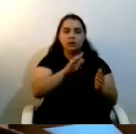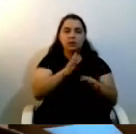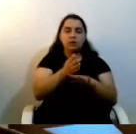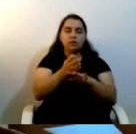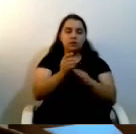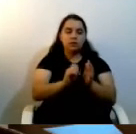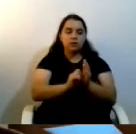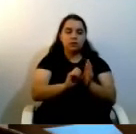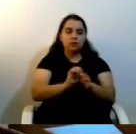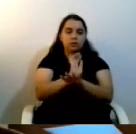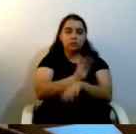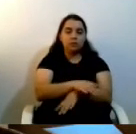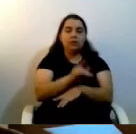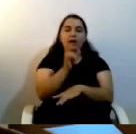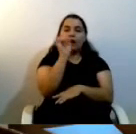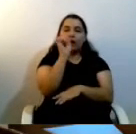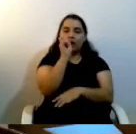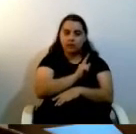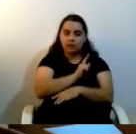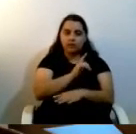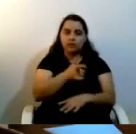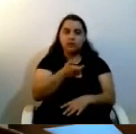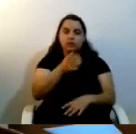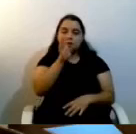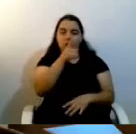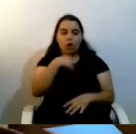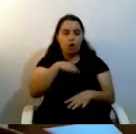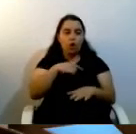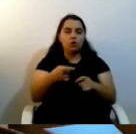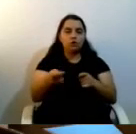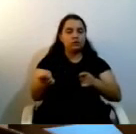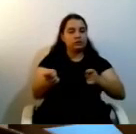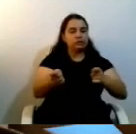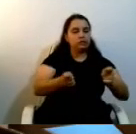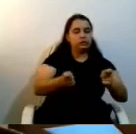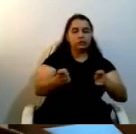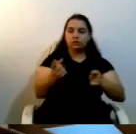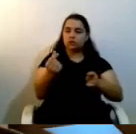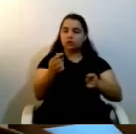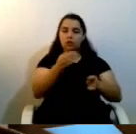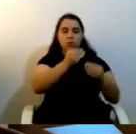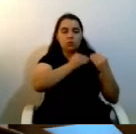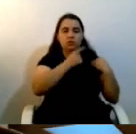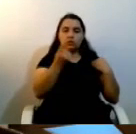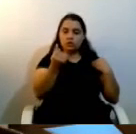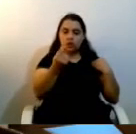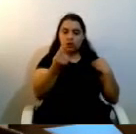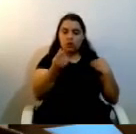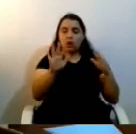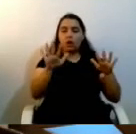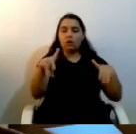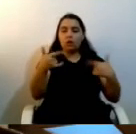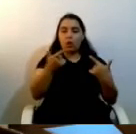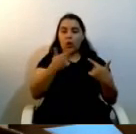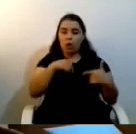When we don't manage the money, we cannot be the employer and must accept any service